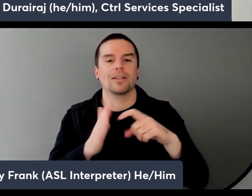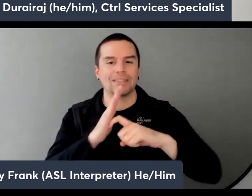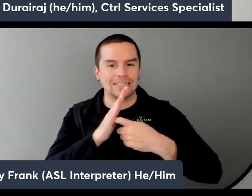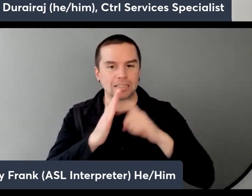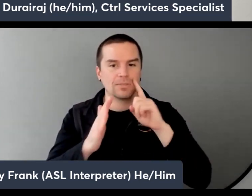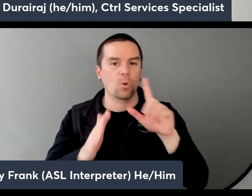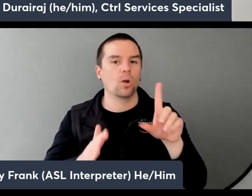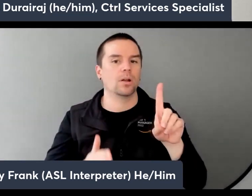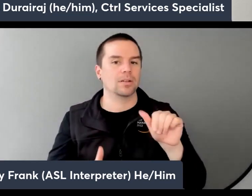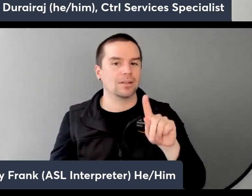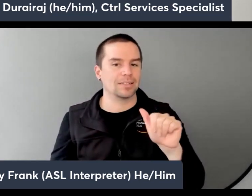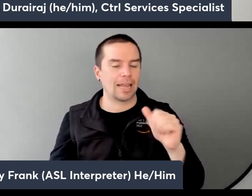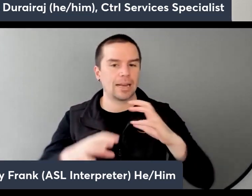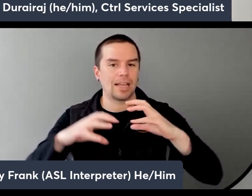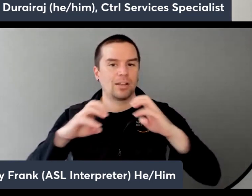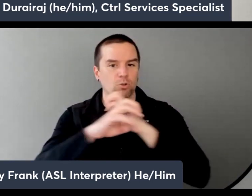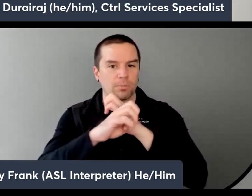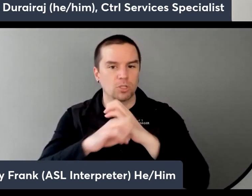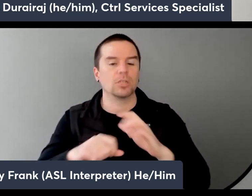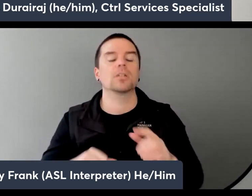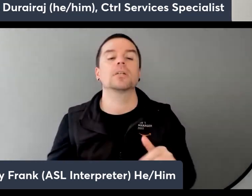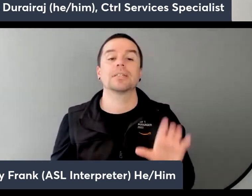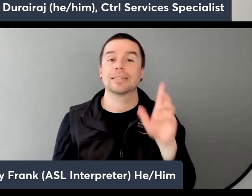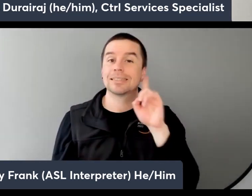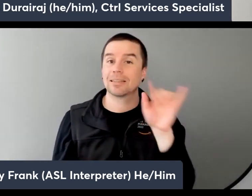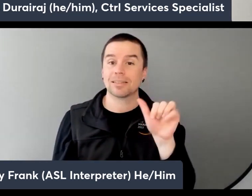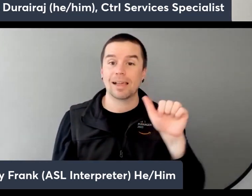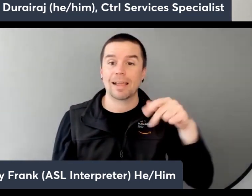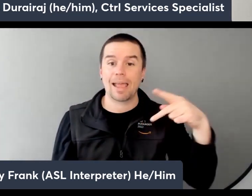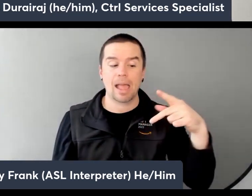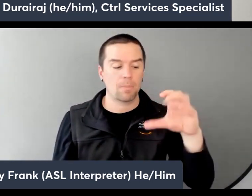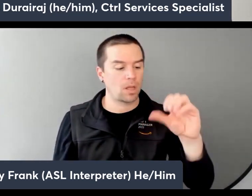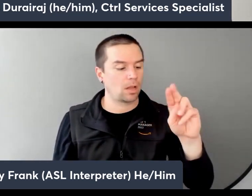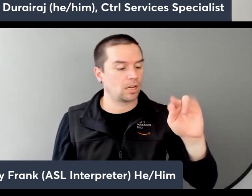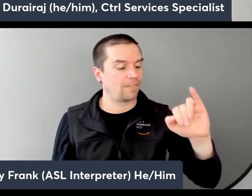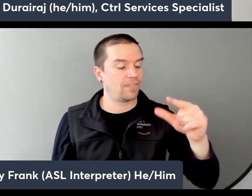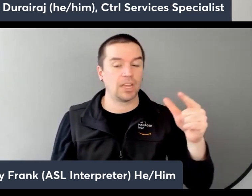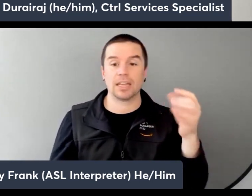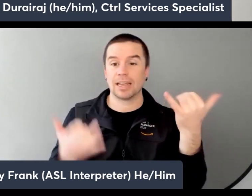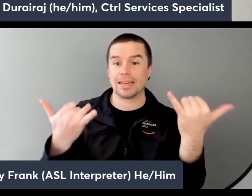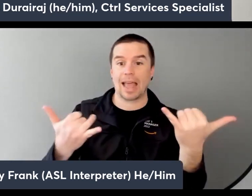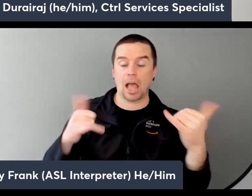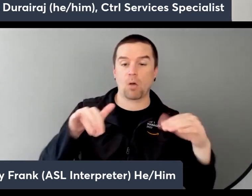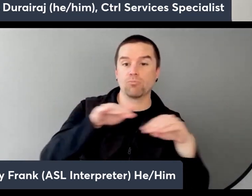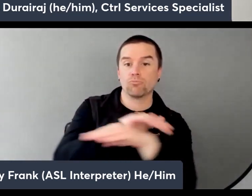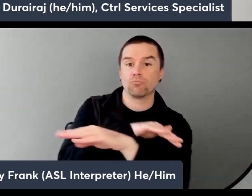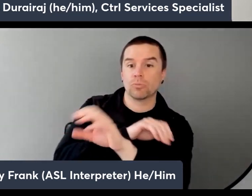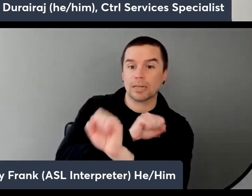like AppConfig can now plug into that as needed. It sounds like you have an example, Chloe.